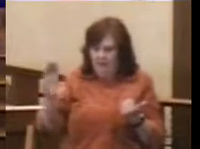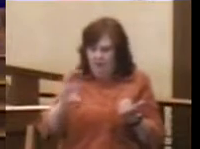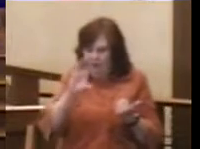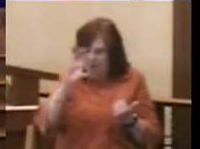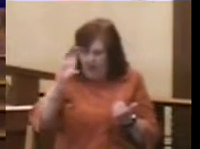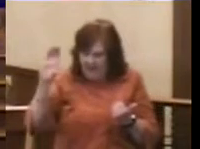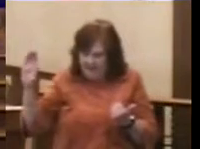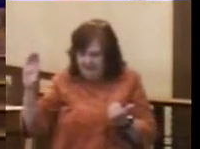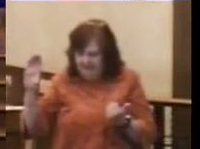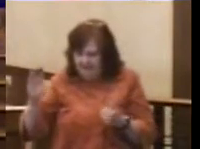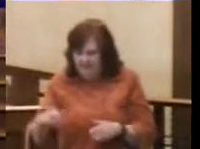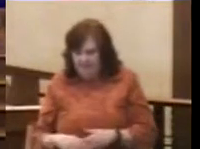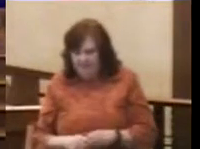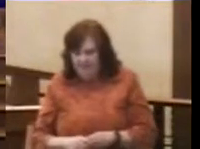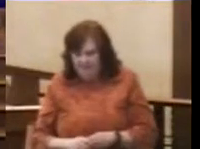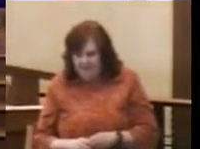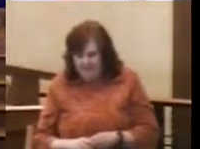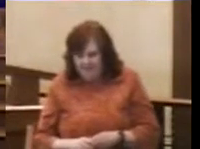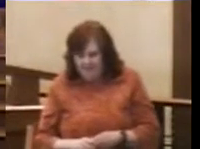cross.